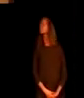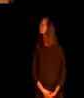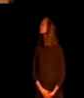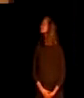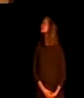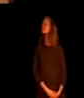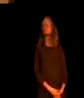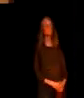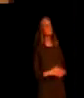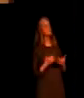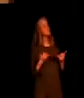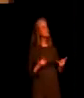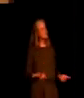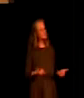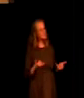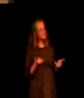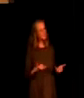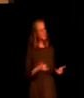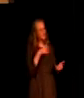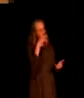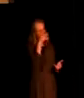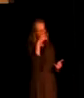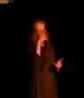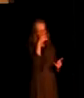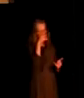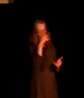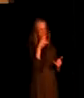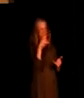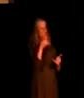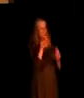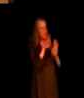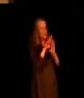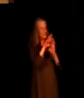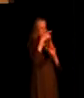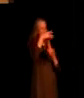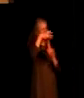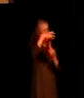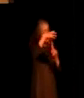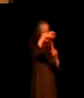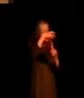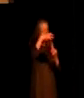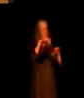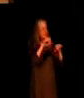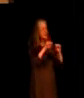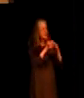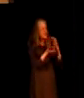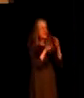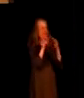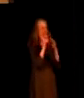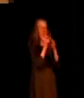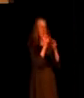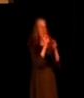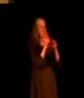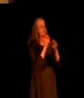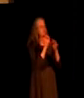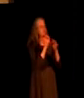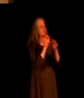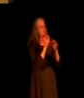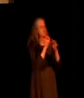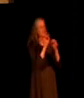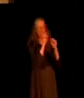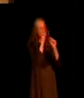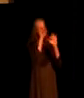But nowadays, they can steer the satellites so precisely. It's just unbelievable. They